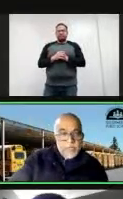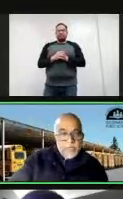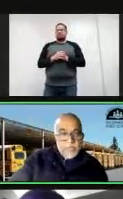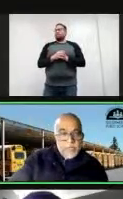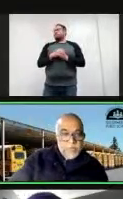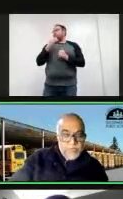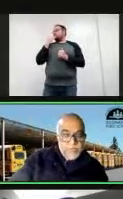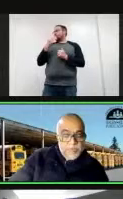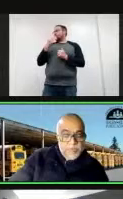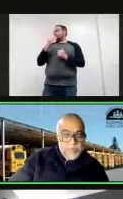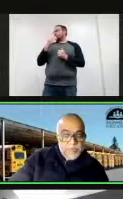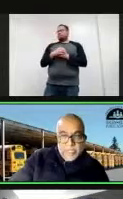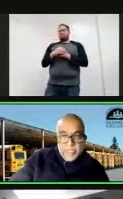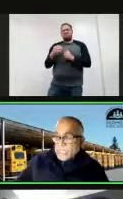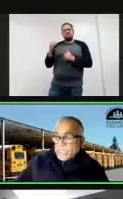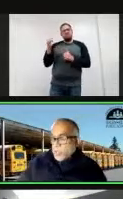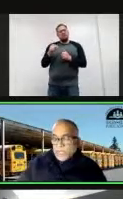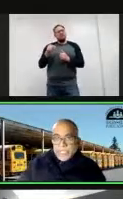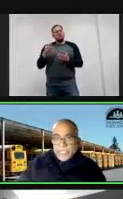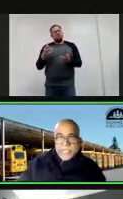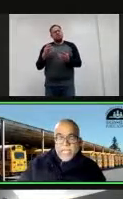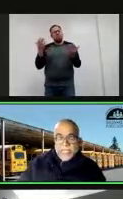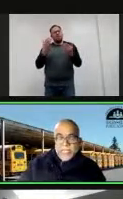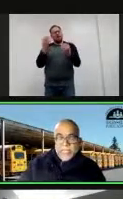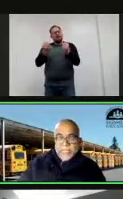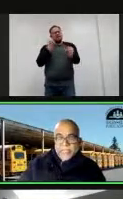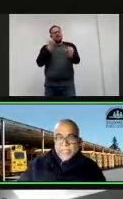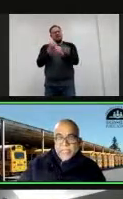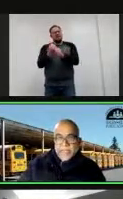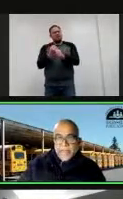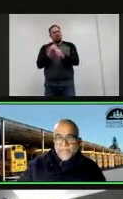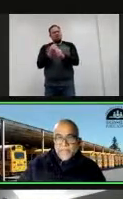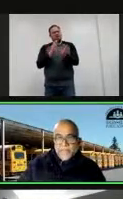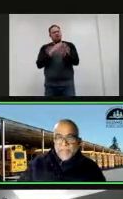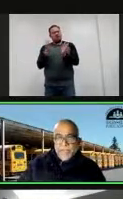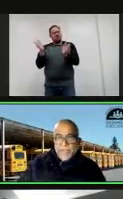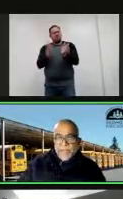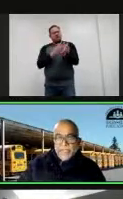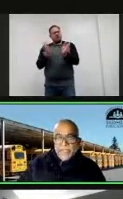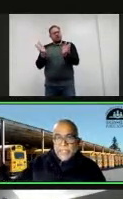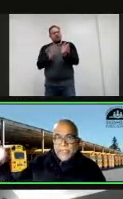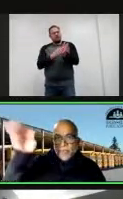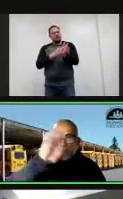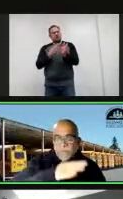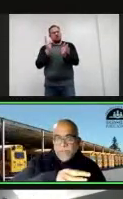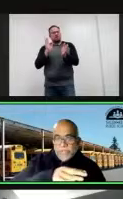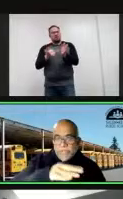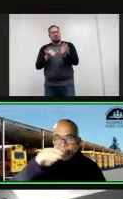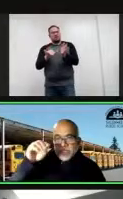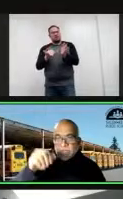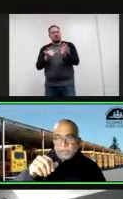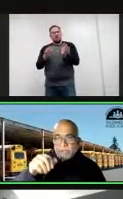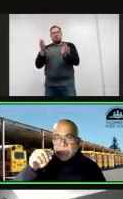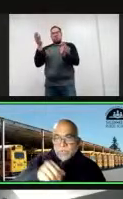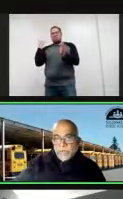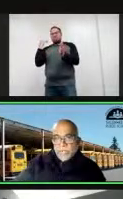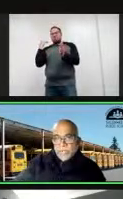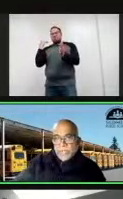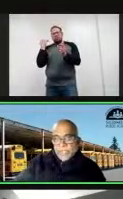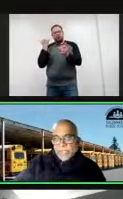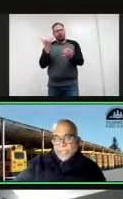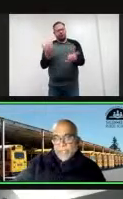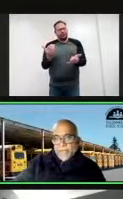you. This is for what year salary range is it? Is this the older one or is it the current